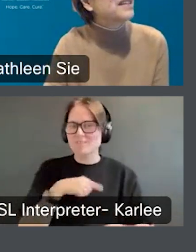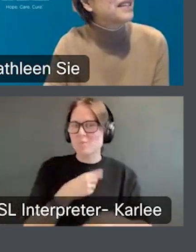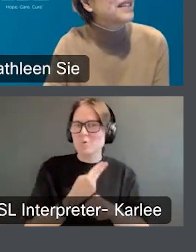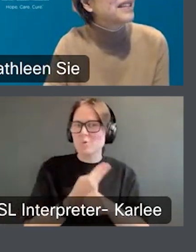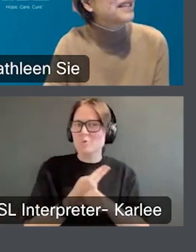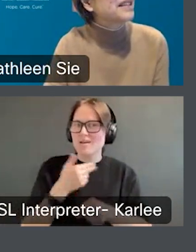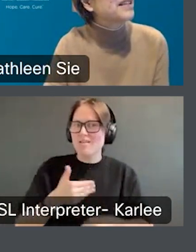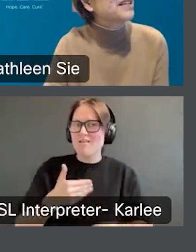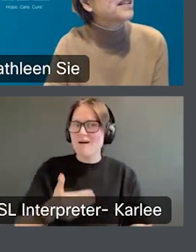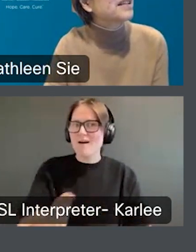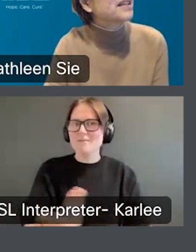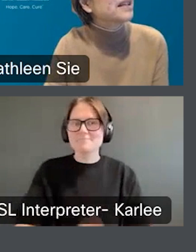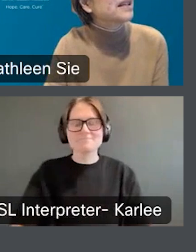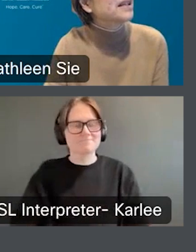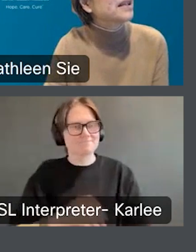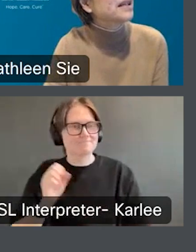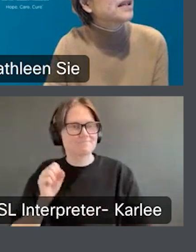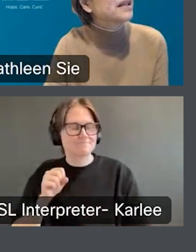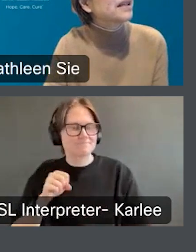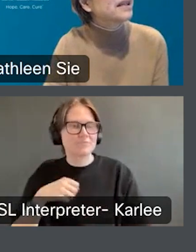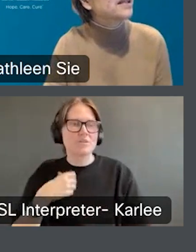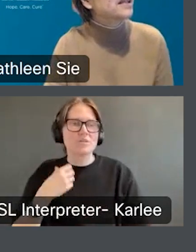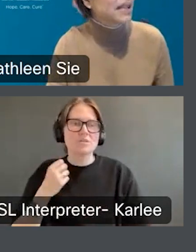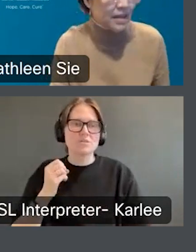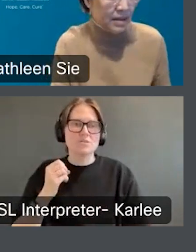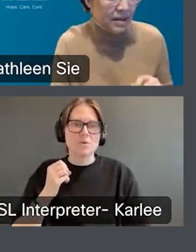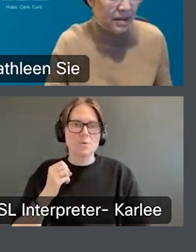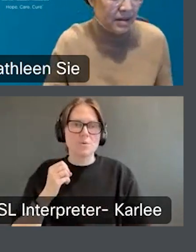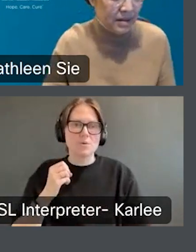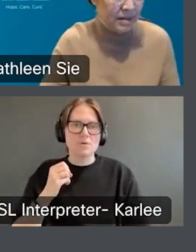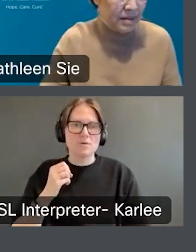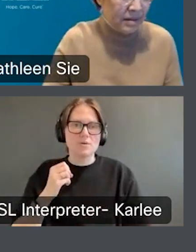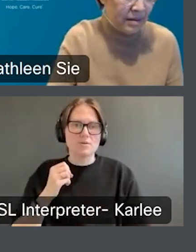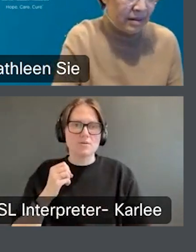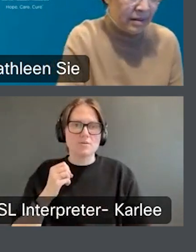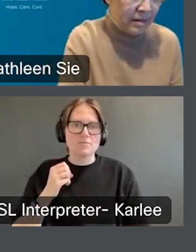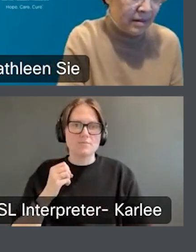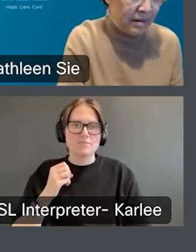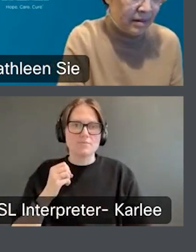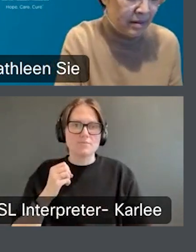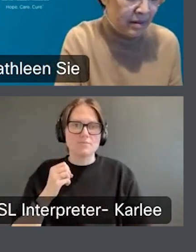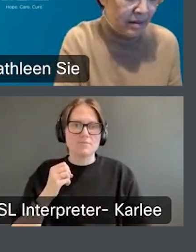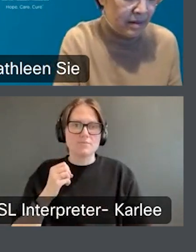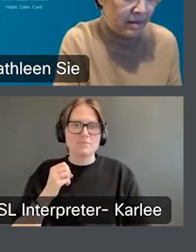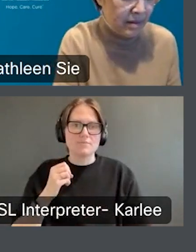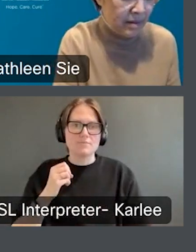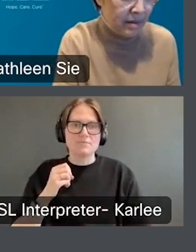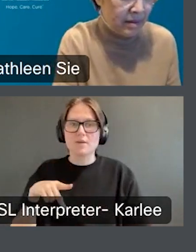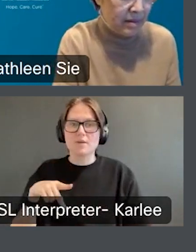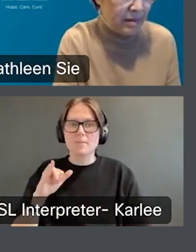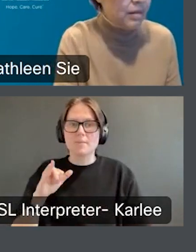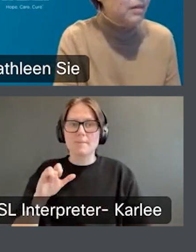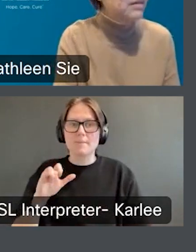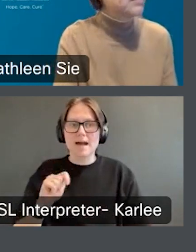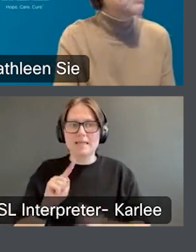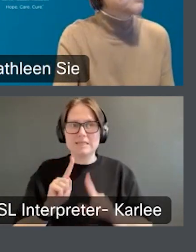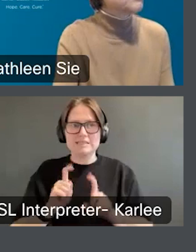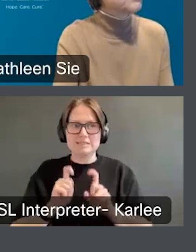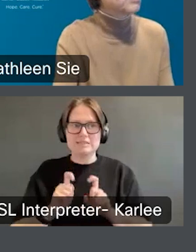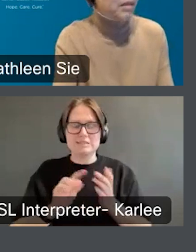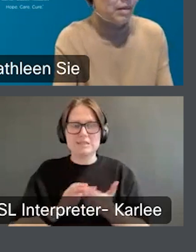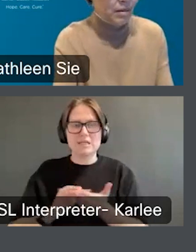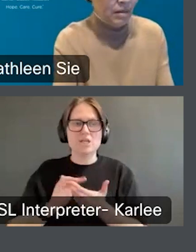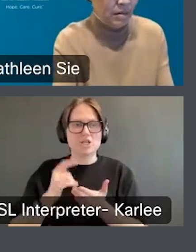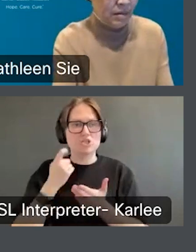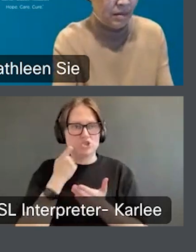Yes. So a pilot study has just started at Vanderbilt